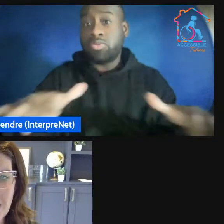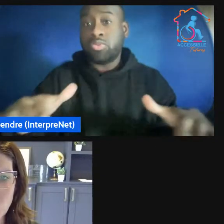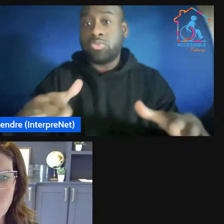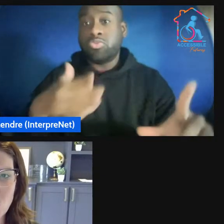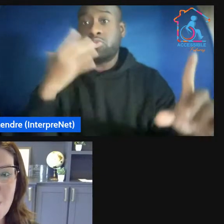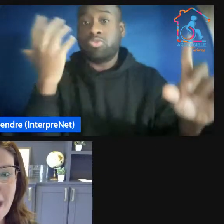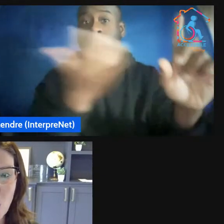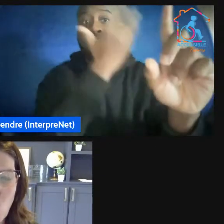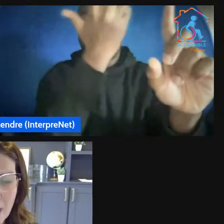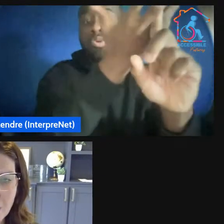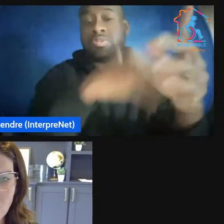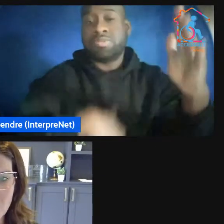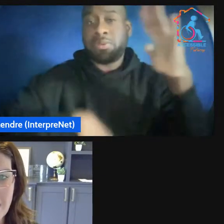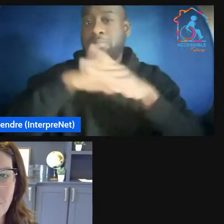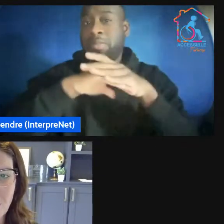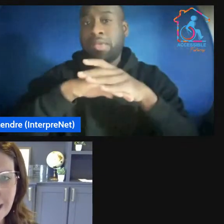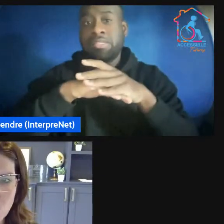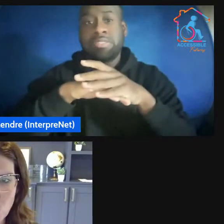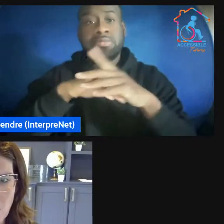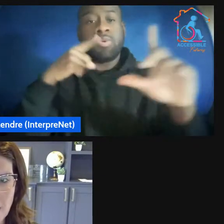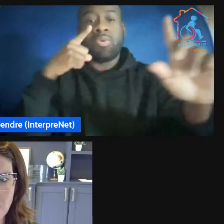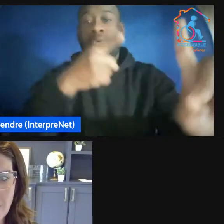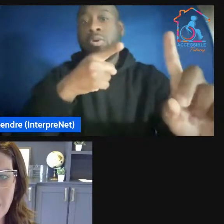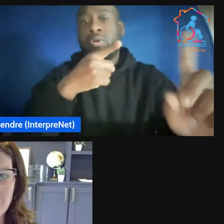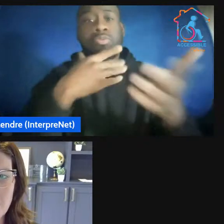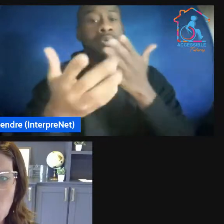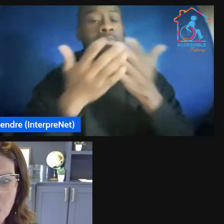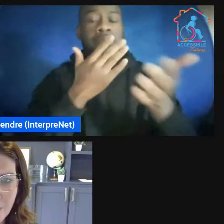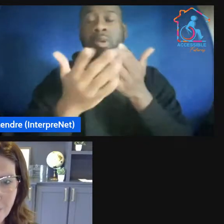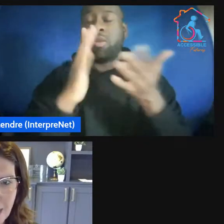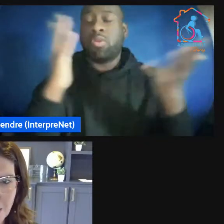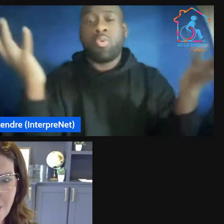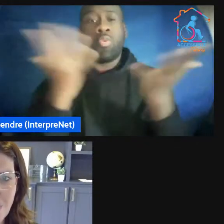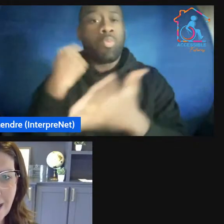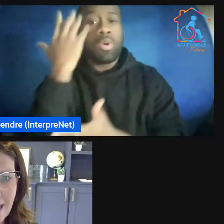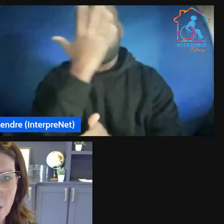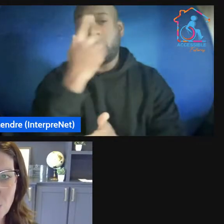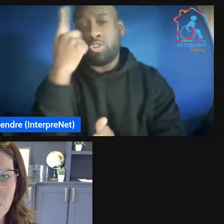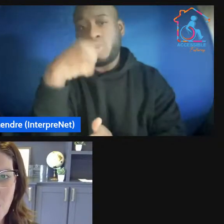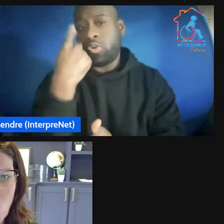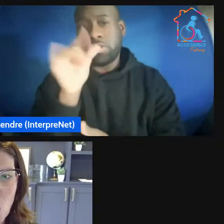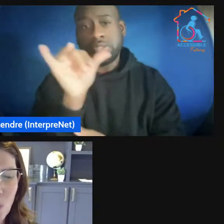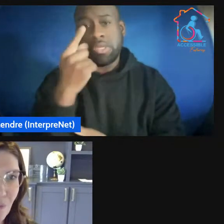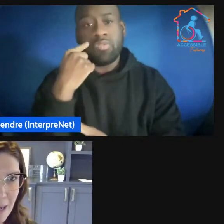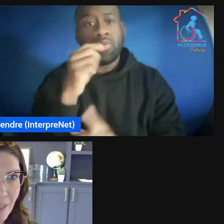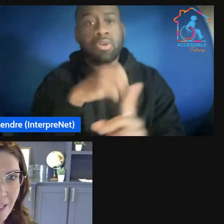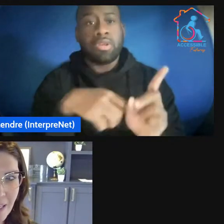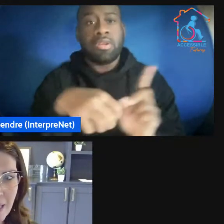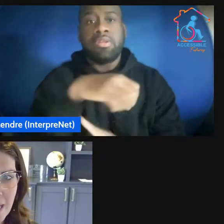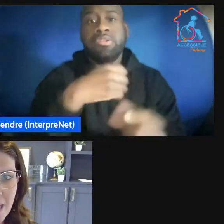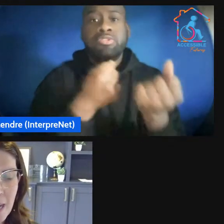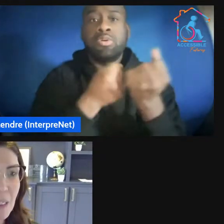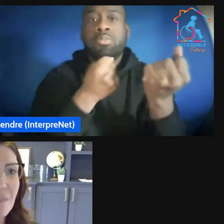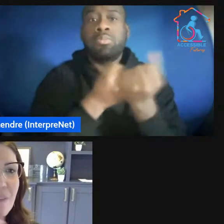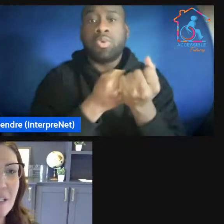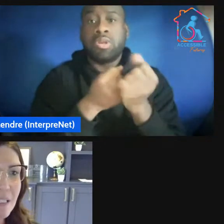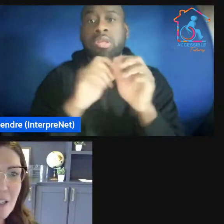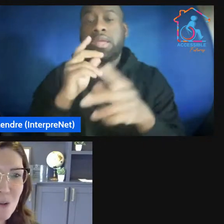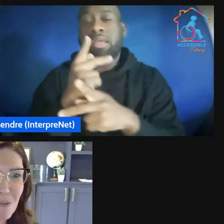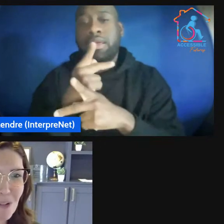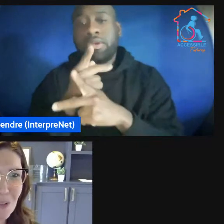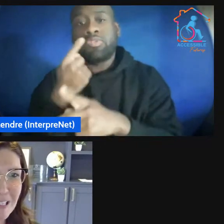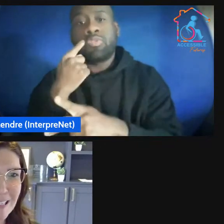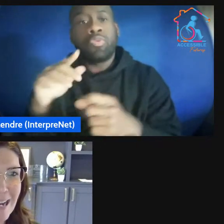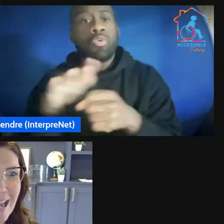maximum potential, no matter what it looks like for each child, in a supportive environment that cares for the whole family. I mean, if this